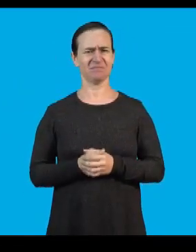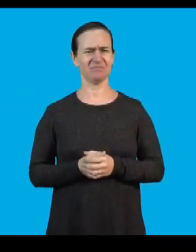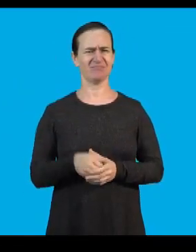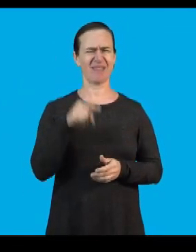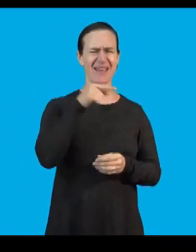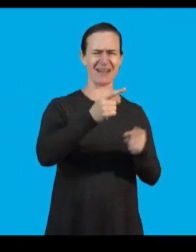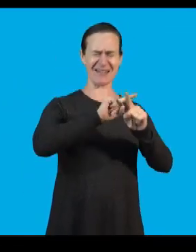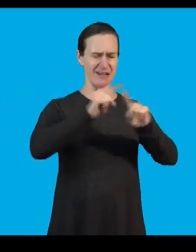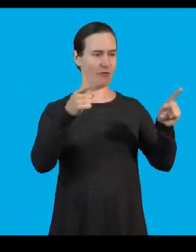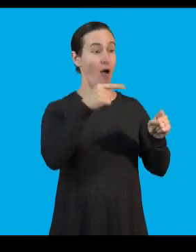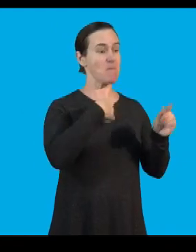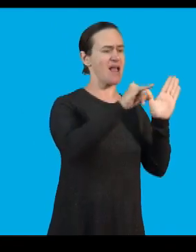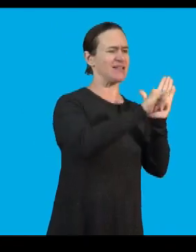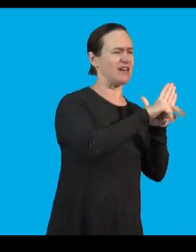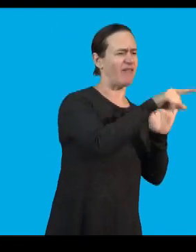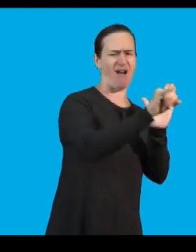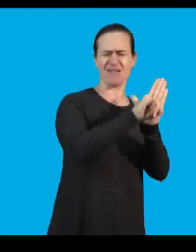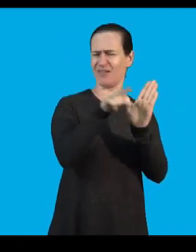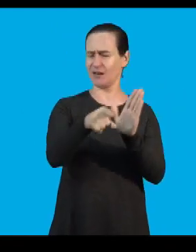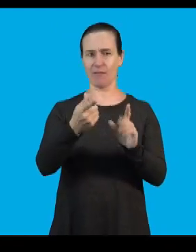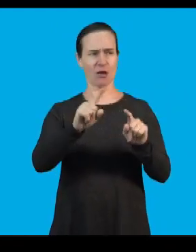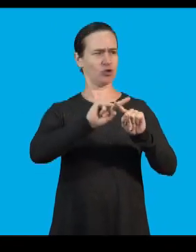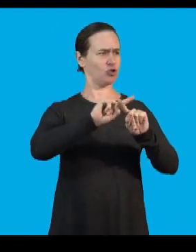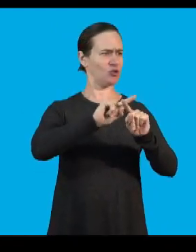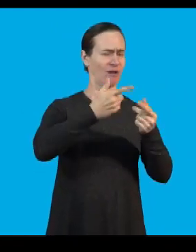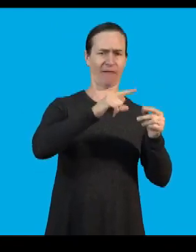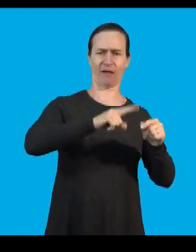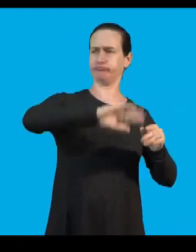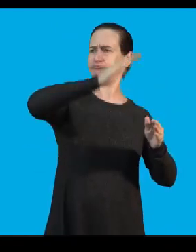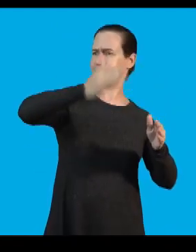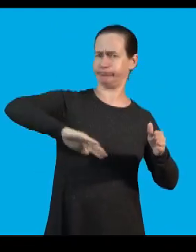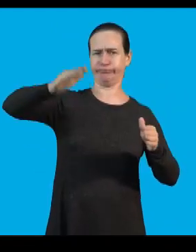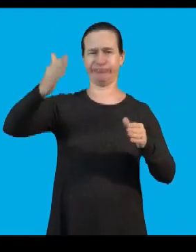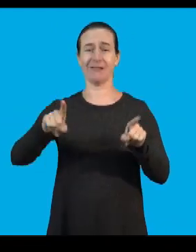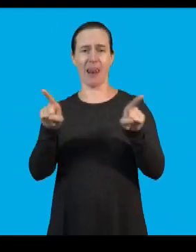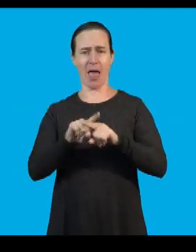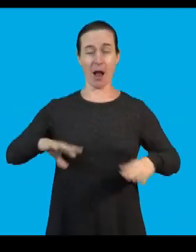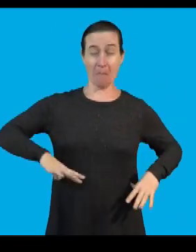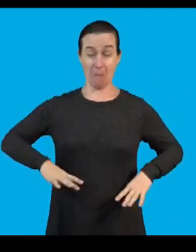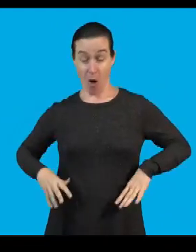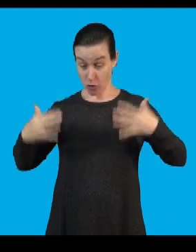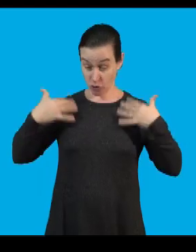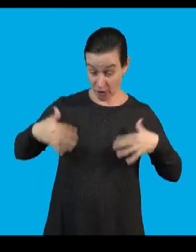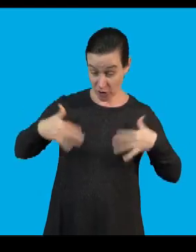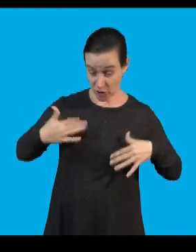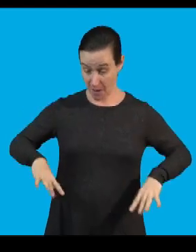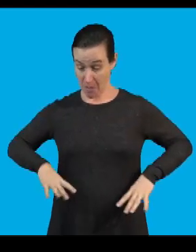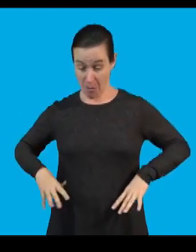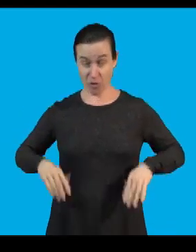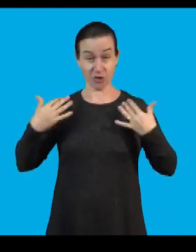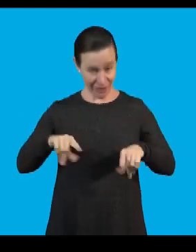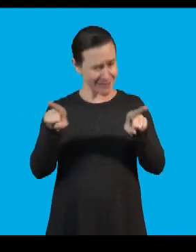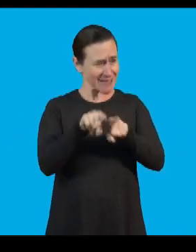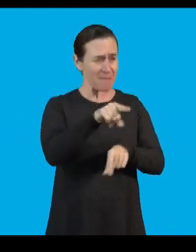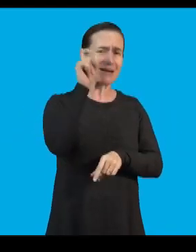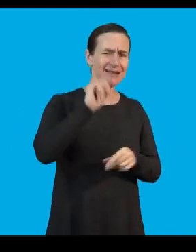unstable emotions, and a parade of identities which seem to change as fast as a runway model's wardrobe. What causes all